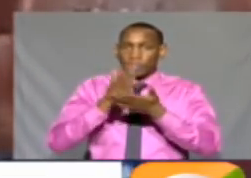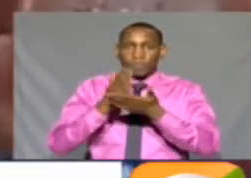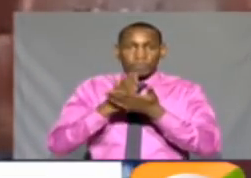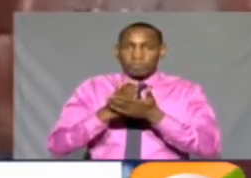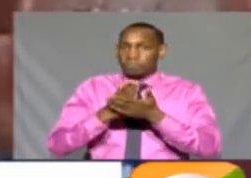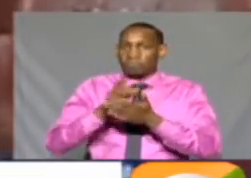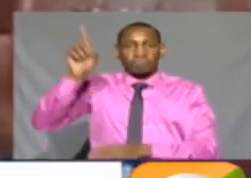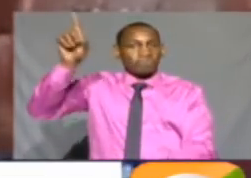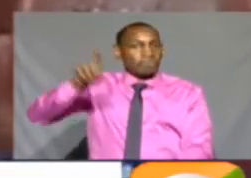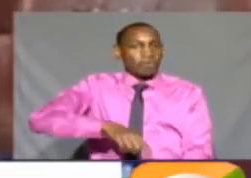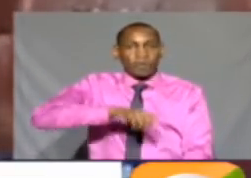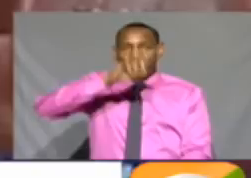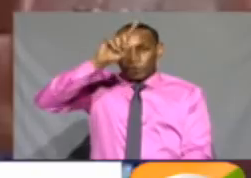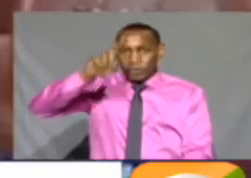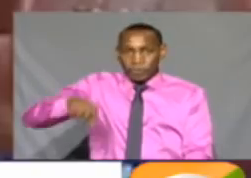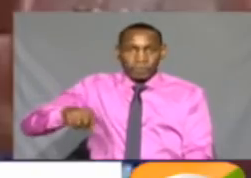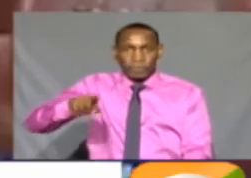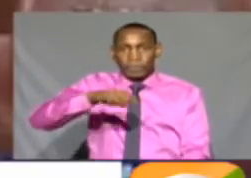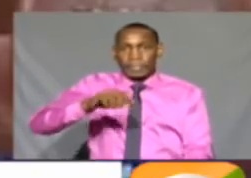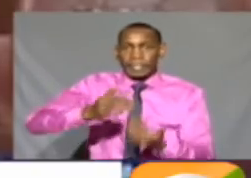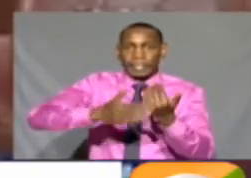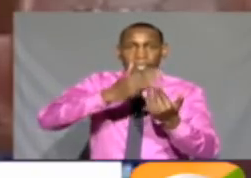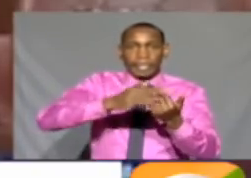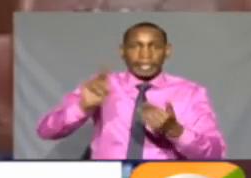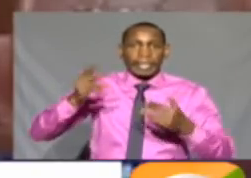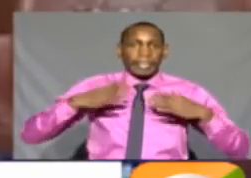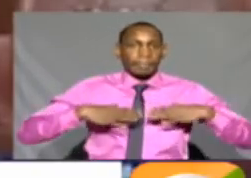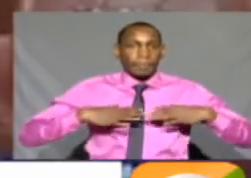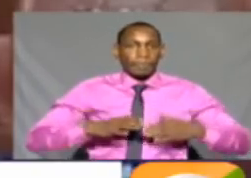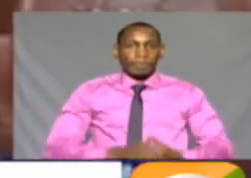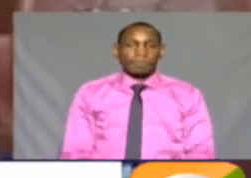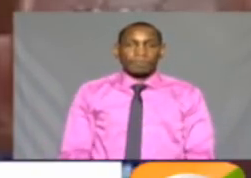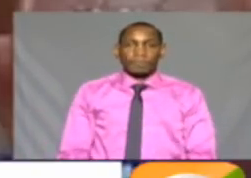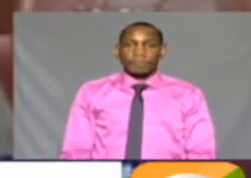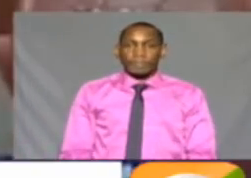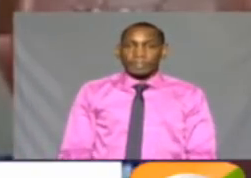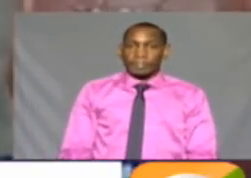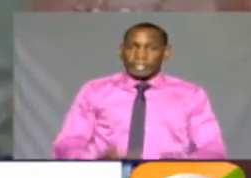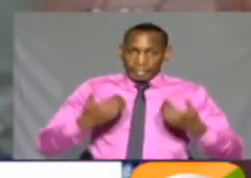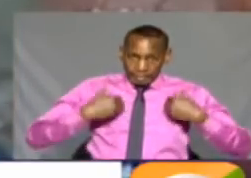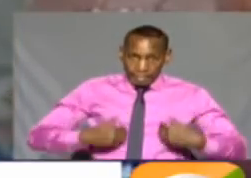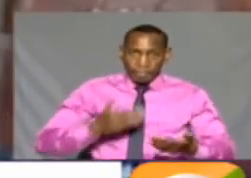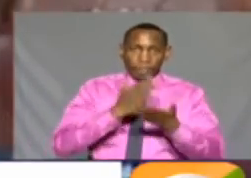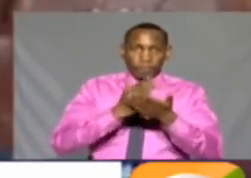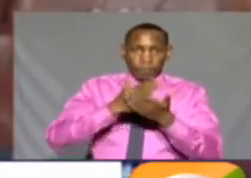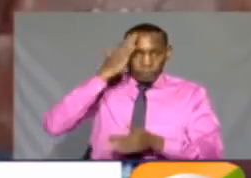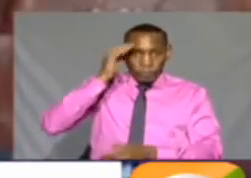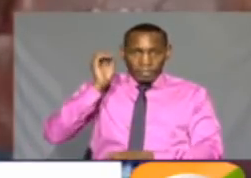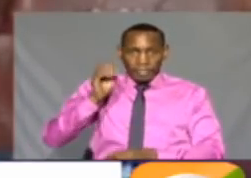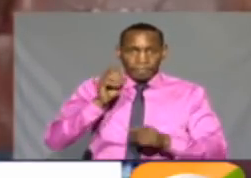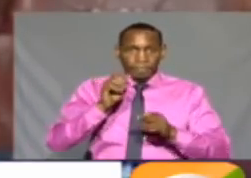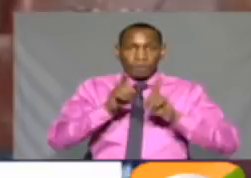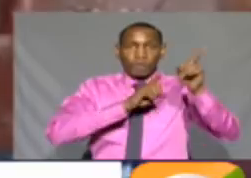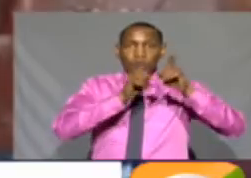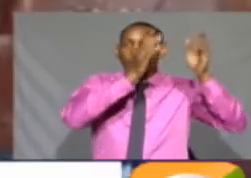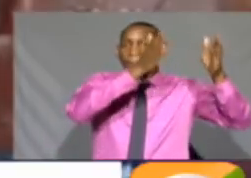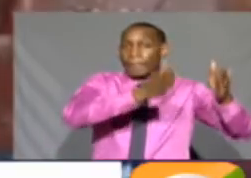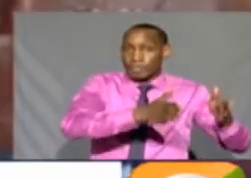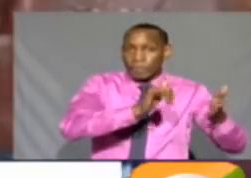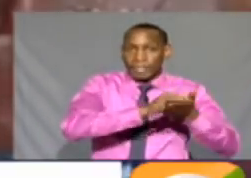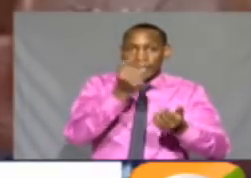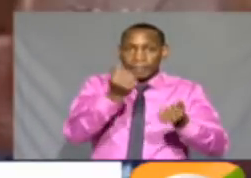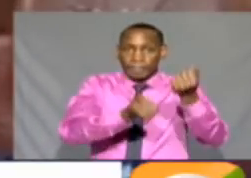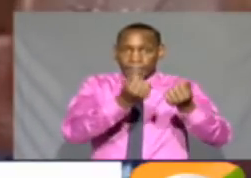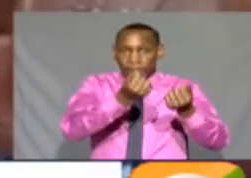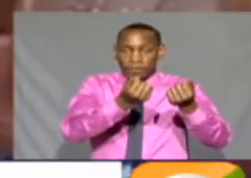fundamentally wrong with us and how we actually treat Kenyans. I am sure if it was a tourist, if that vehicle was